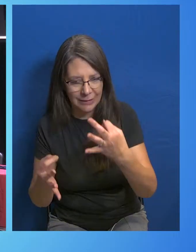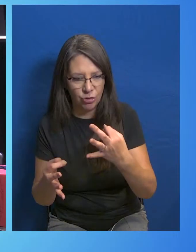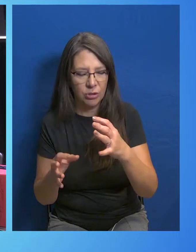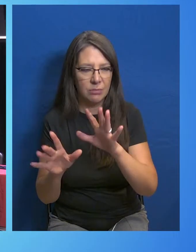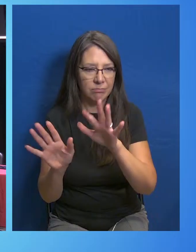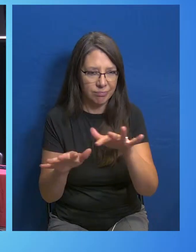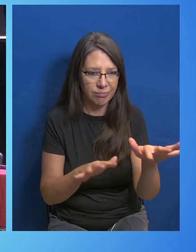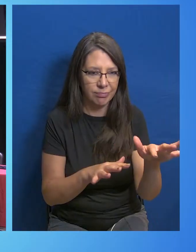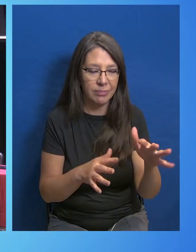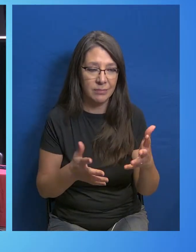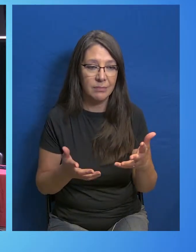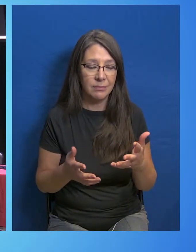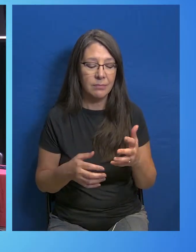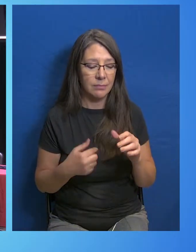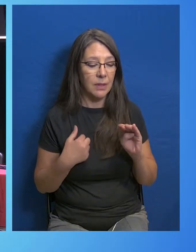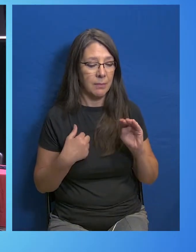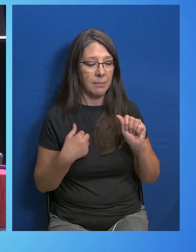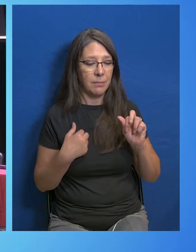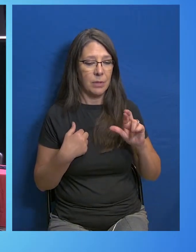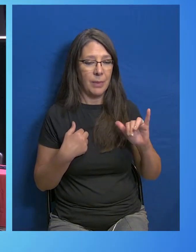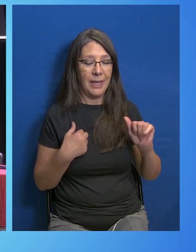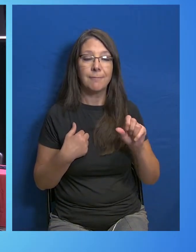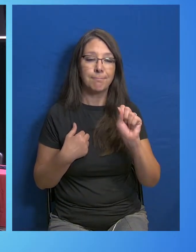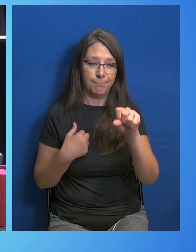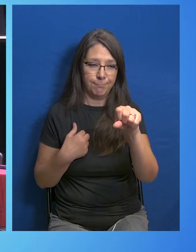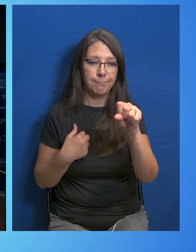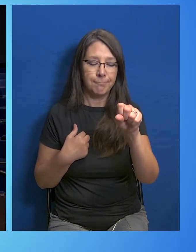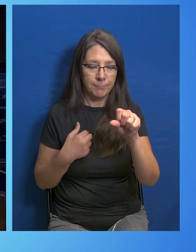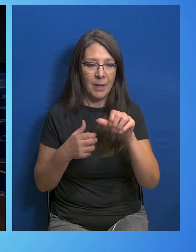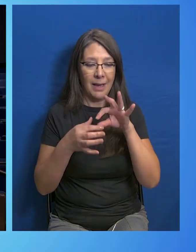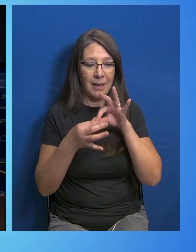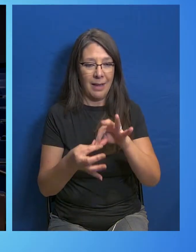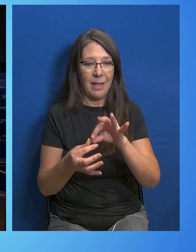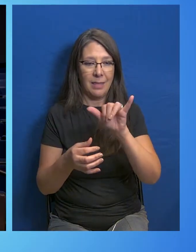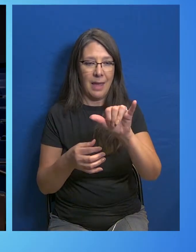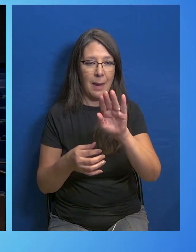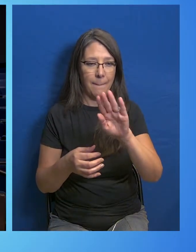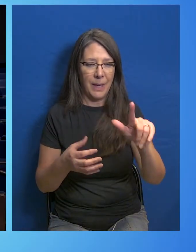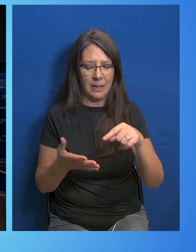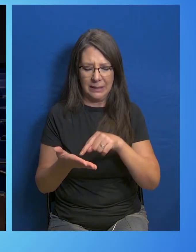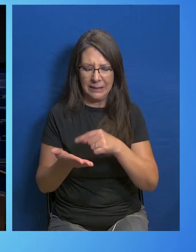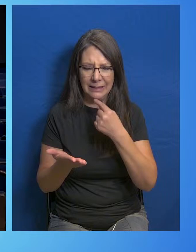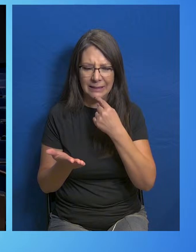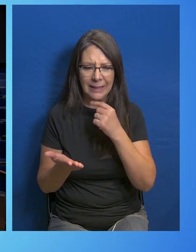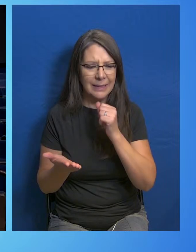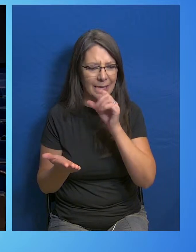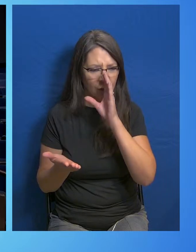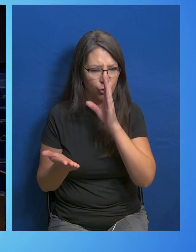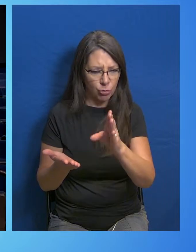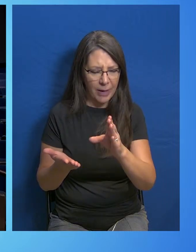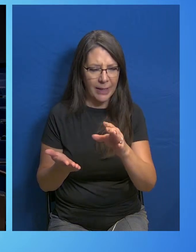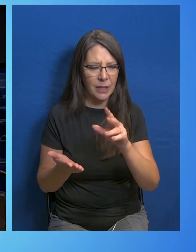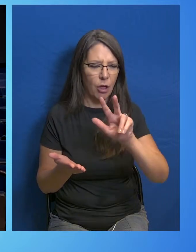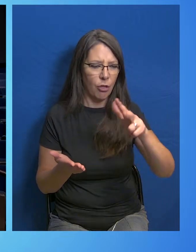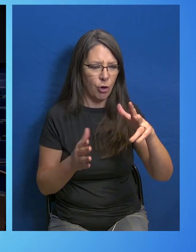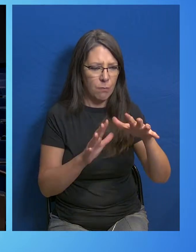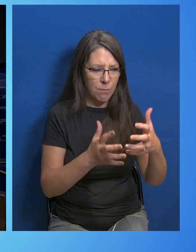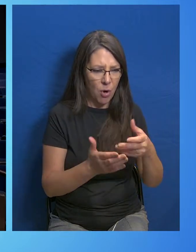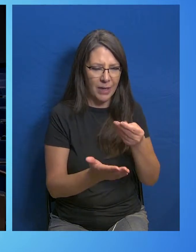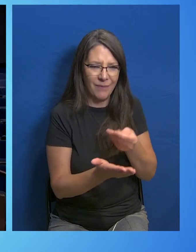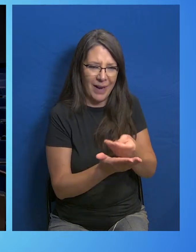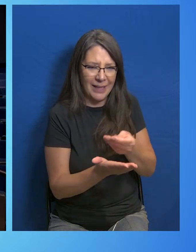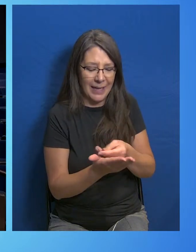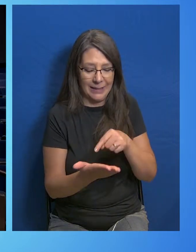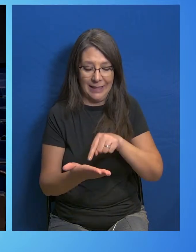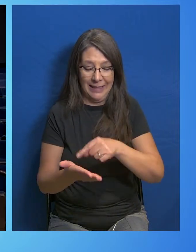making. Yes. So under that bill where it talks about indirect and third-party financing, it does specifically